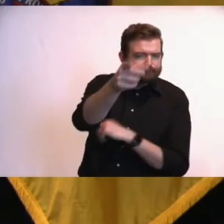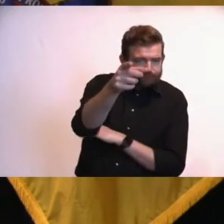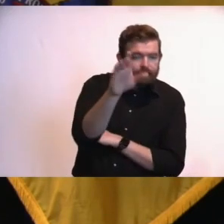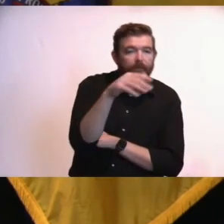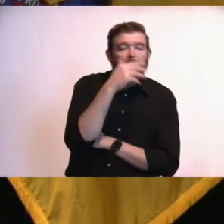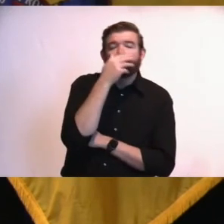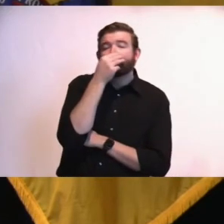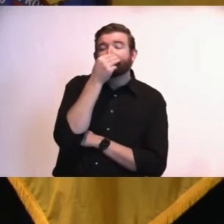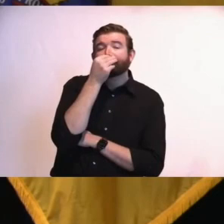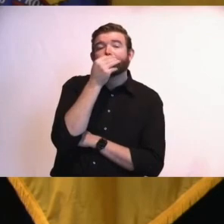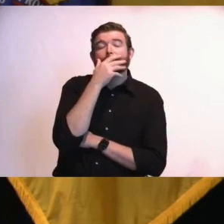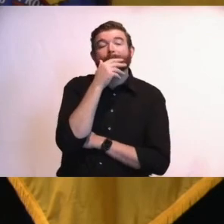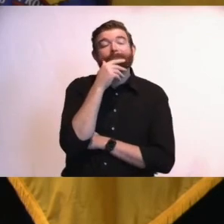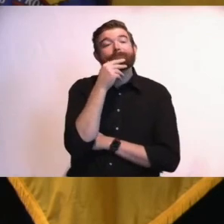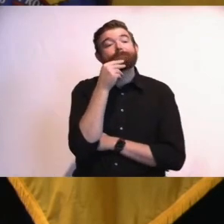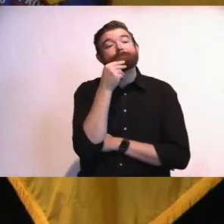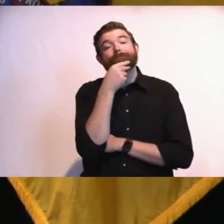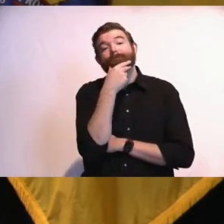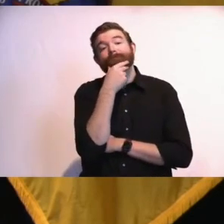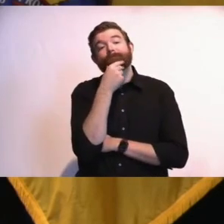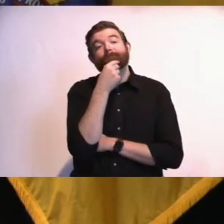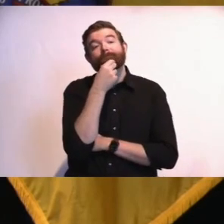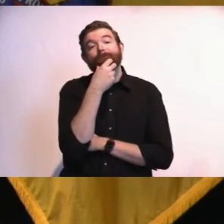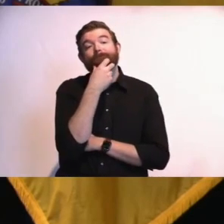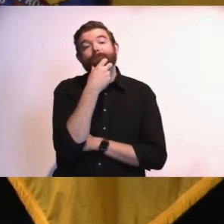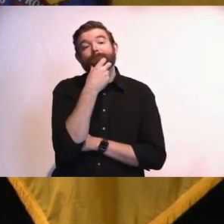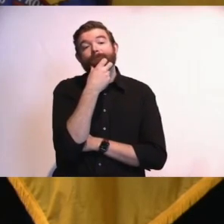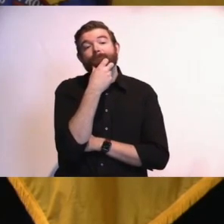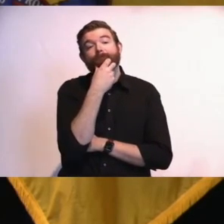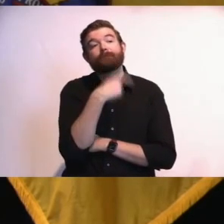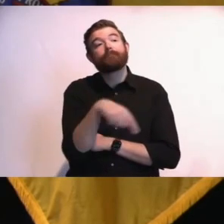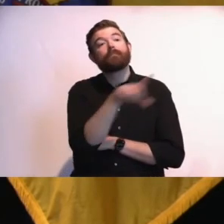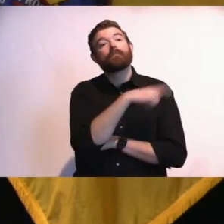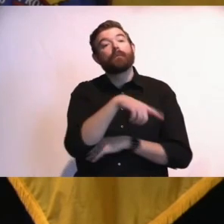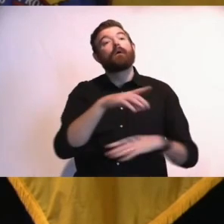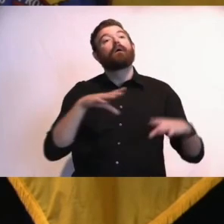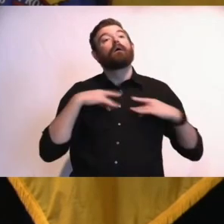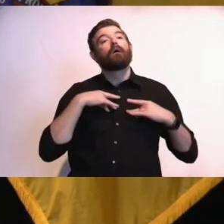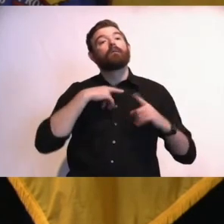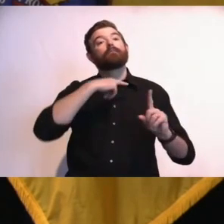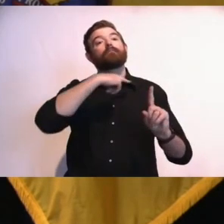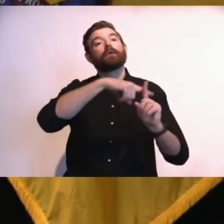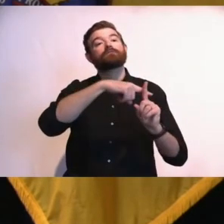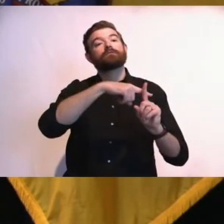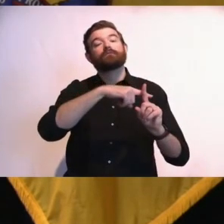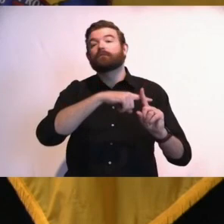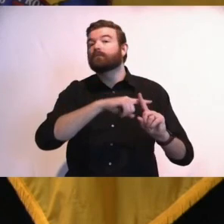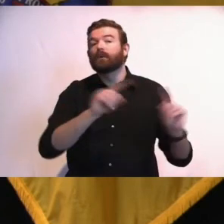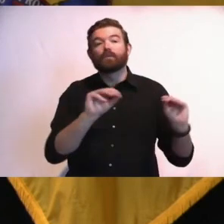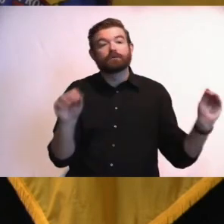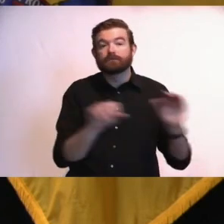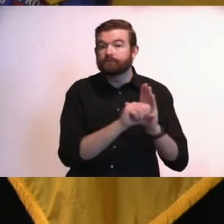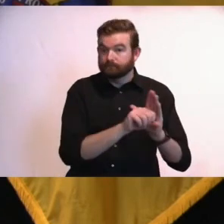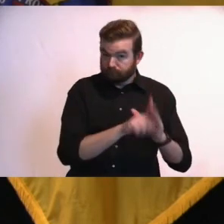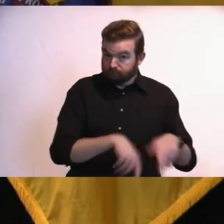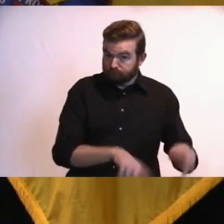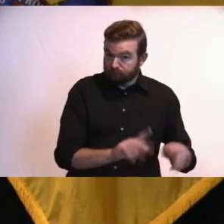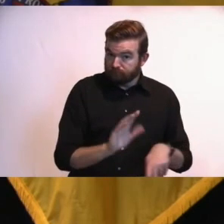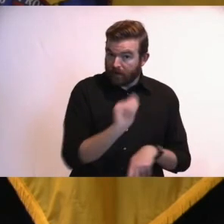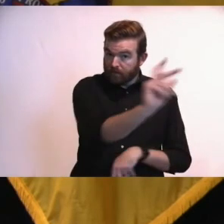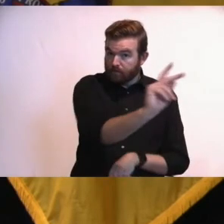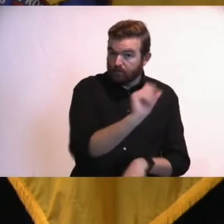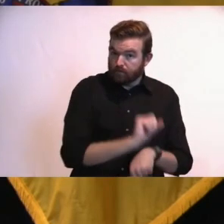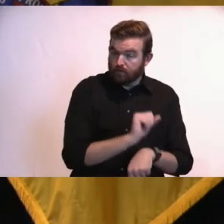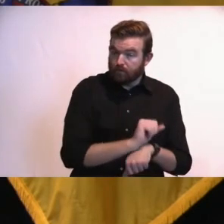workers, to return to work. Has New Jersey done that and issued similar rules? And can you explain that if so? And Governor, I just wanted to ask